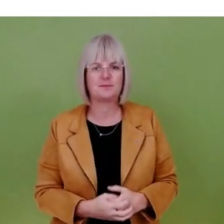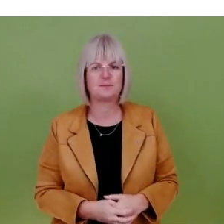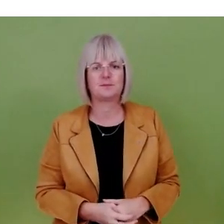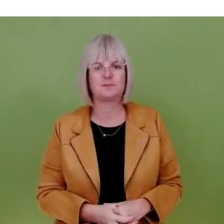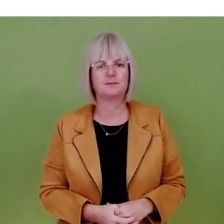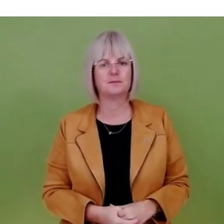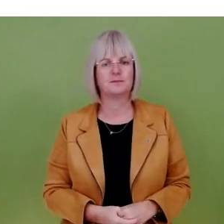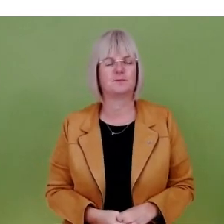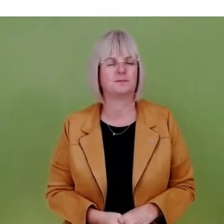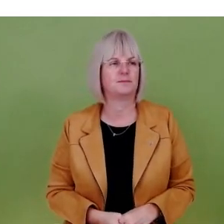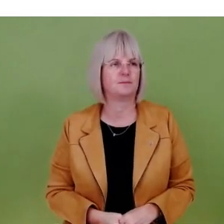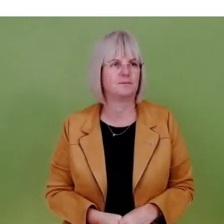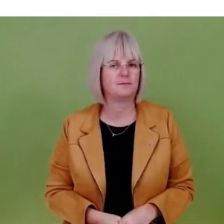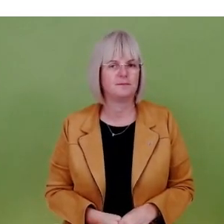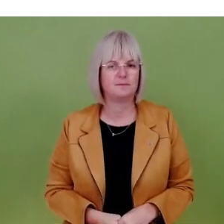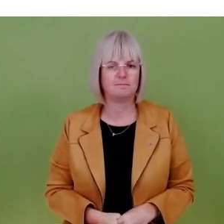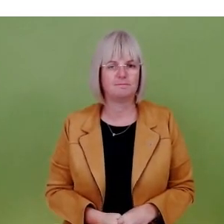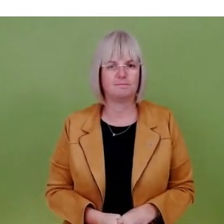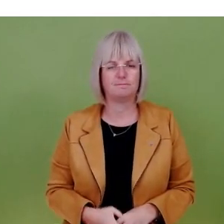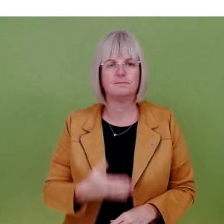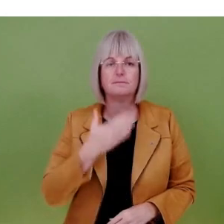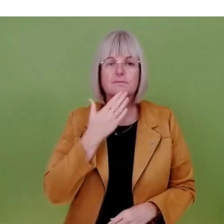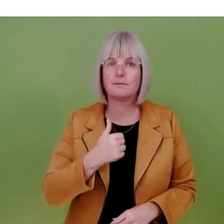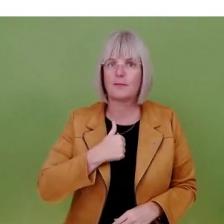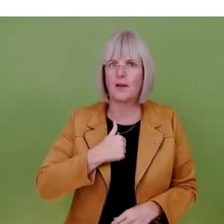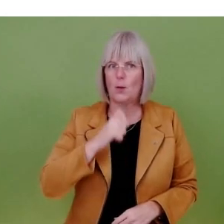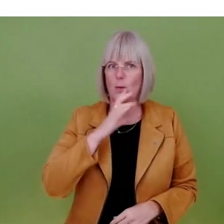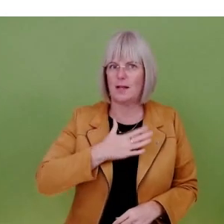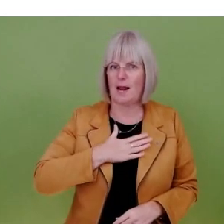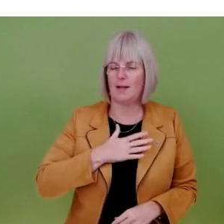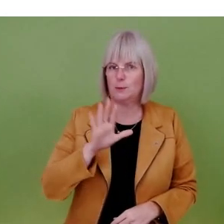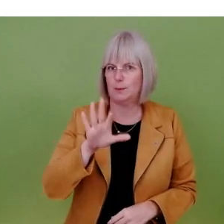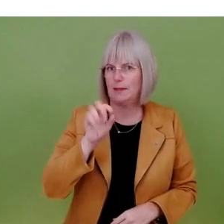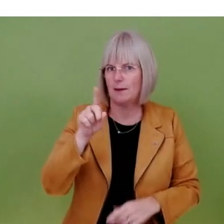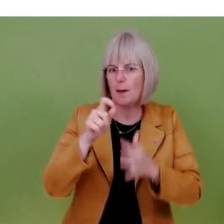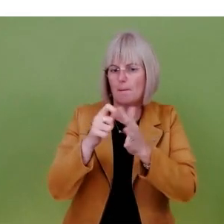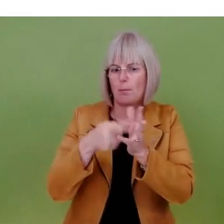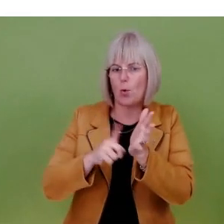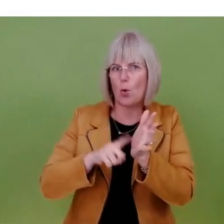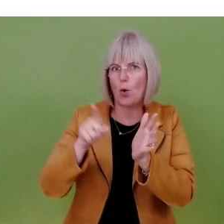Thank you. I'd like to pick up on Paul's point very briefly. Are we ready? I don't